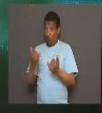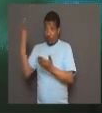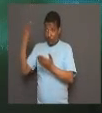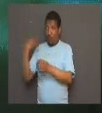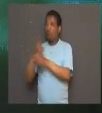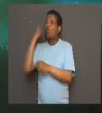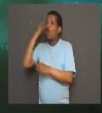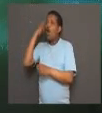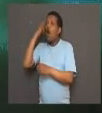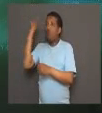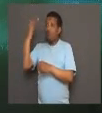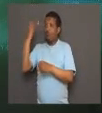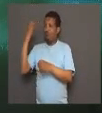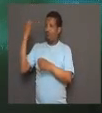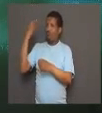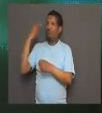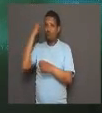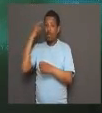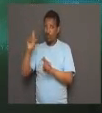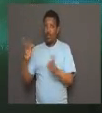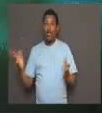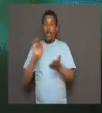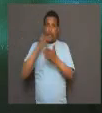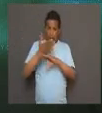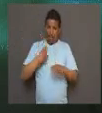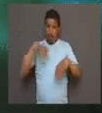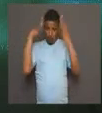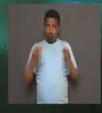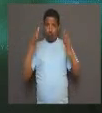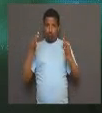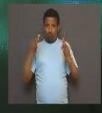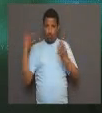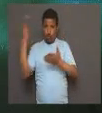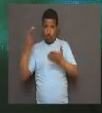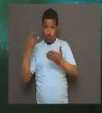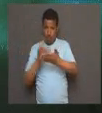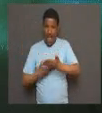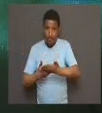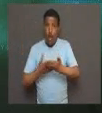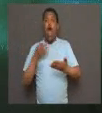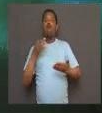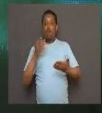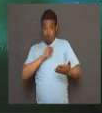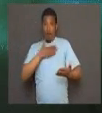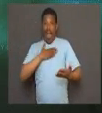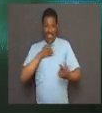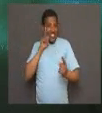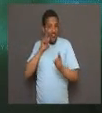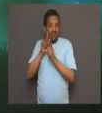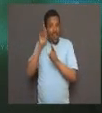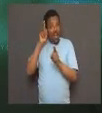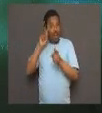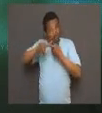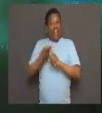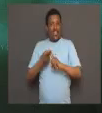sketch. I have decided to draw a map of my friend's house